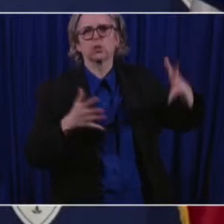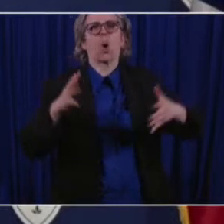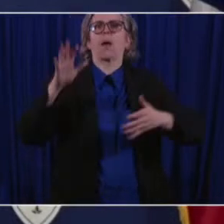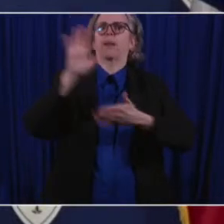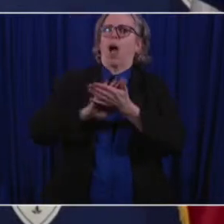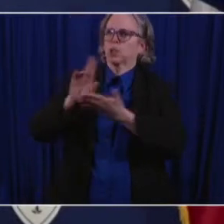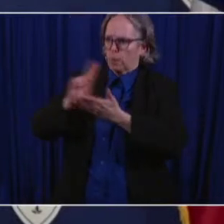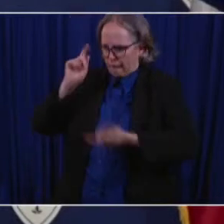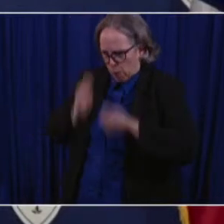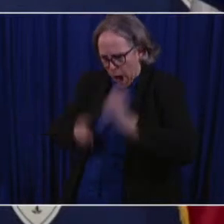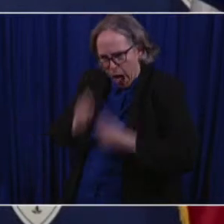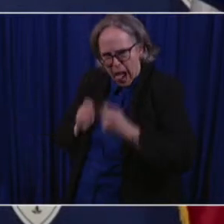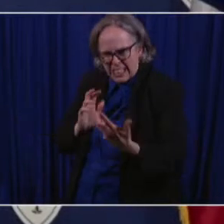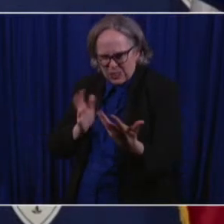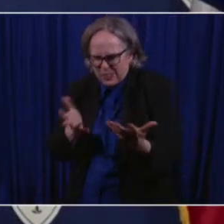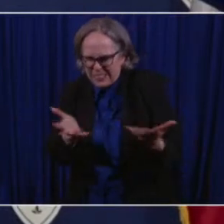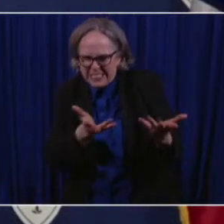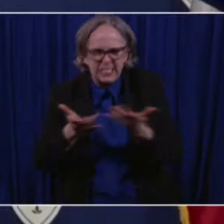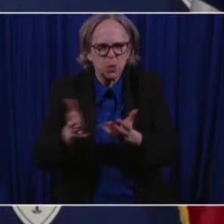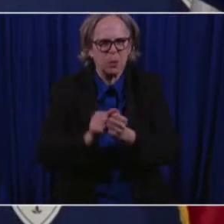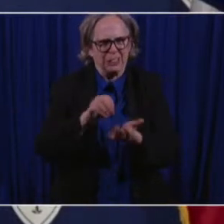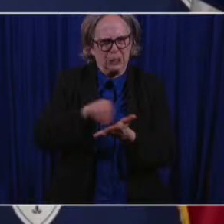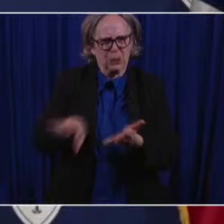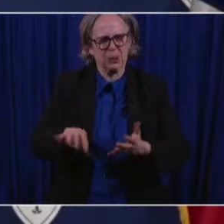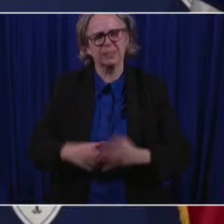while I'm thinking of it, you know, we